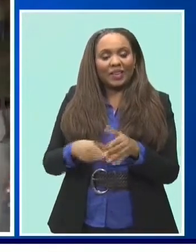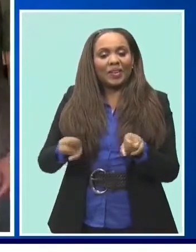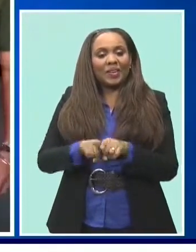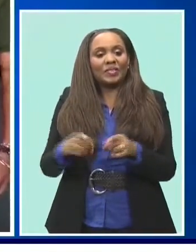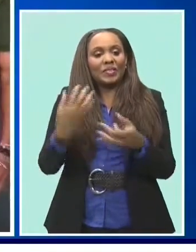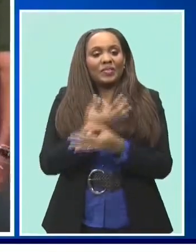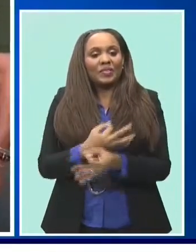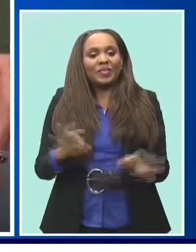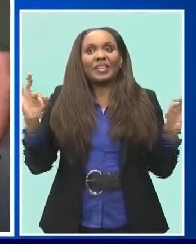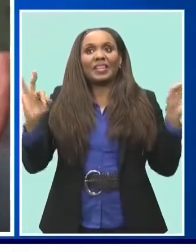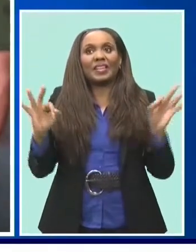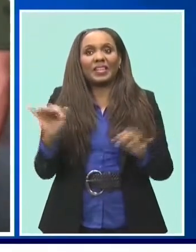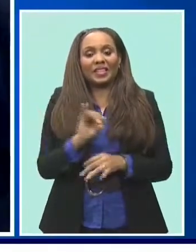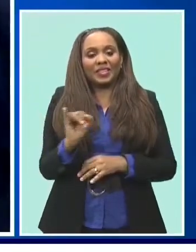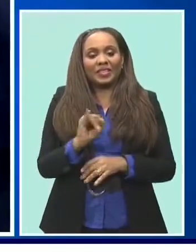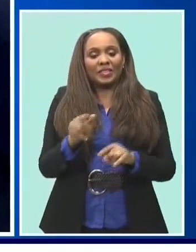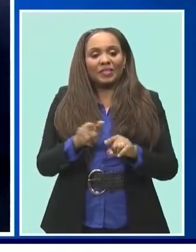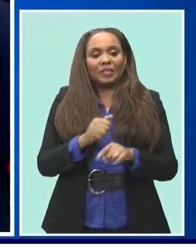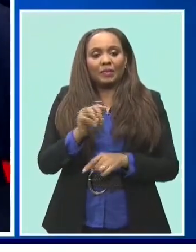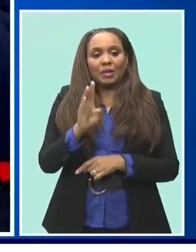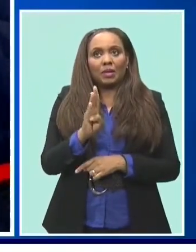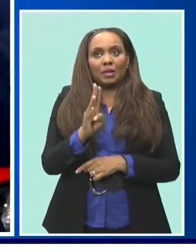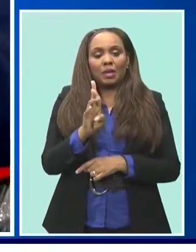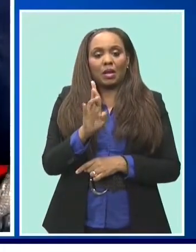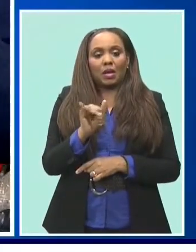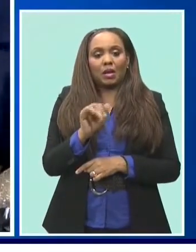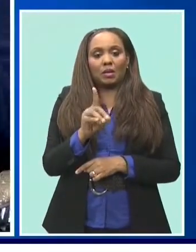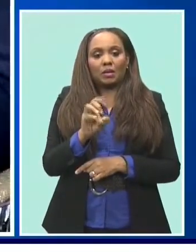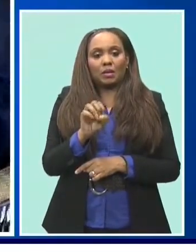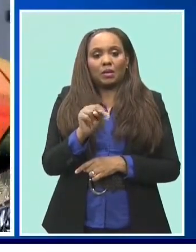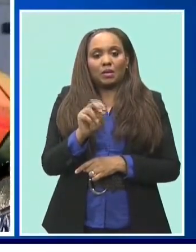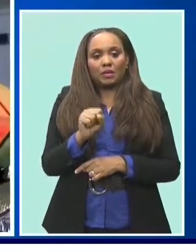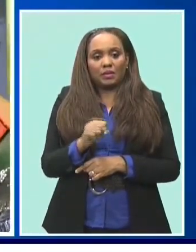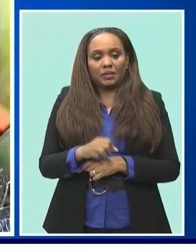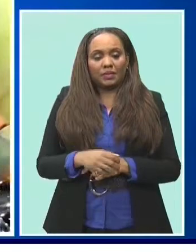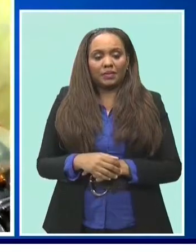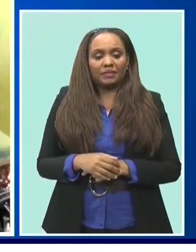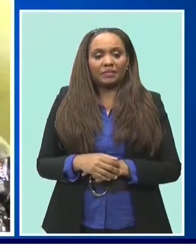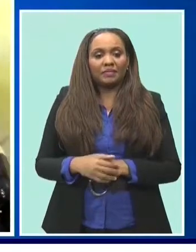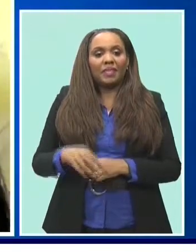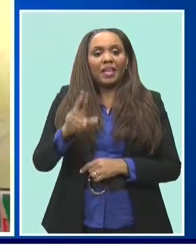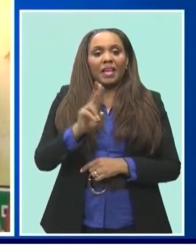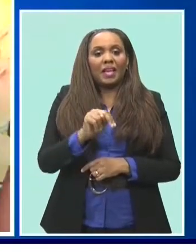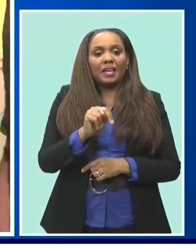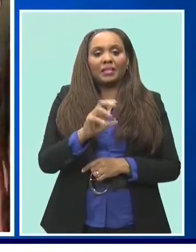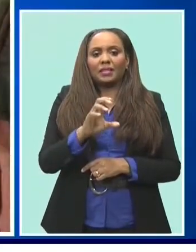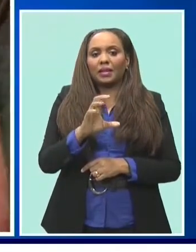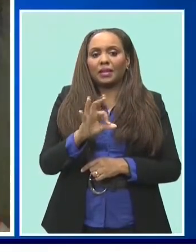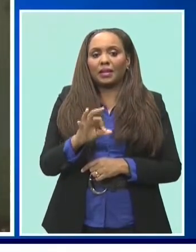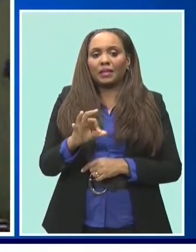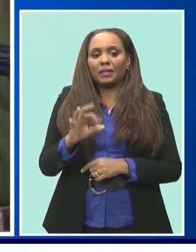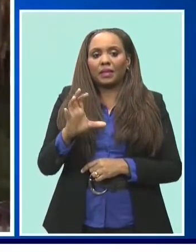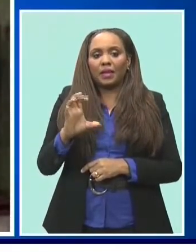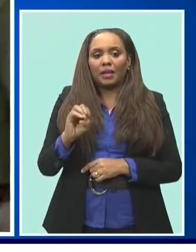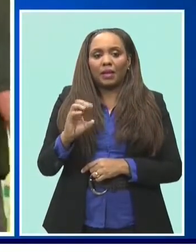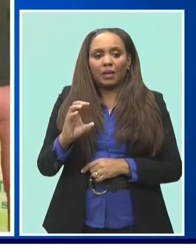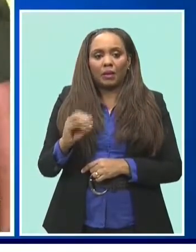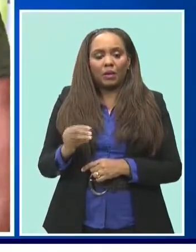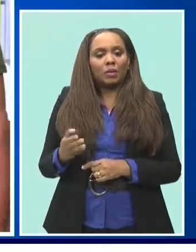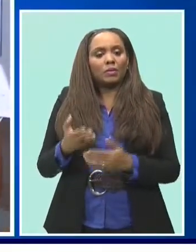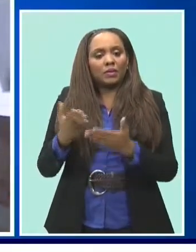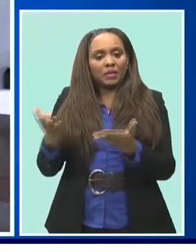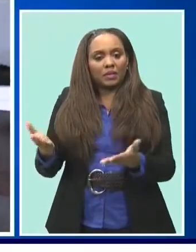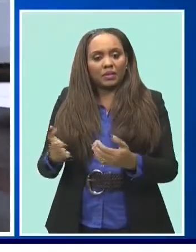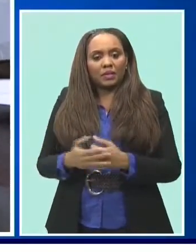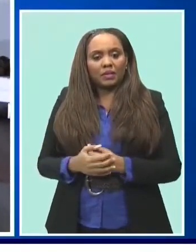free insurance from Briders Insurance. The NCS CEO Carol Roberts-Reefer was on hand for the presentation. The Soca King